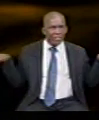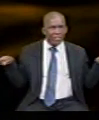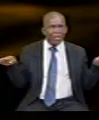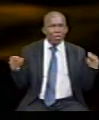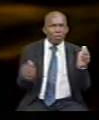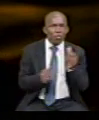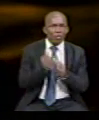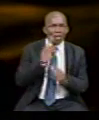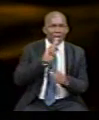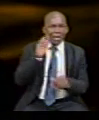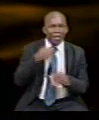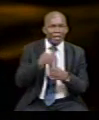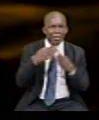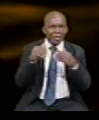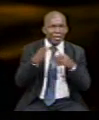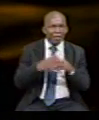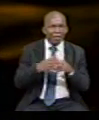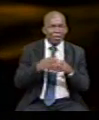in heaven,